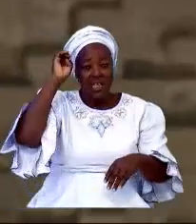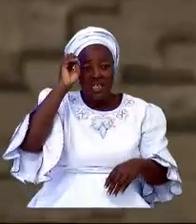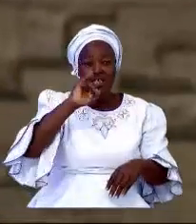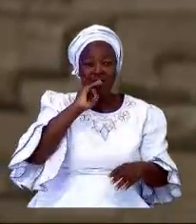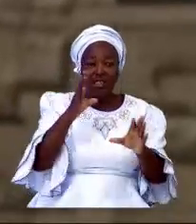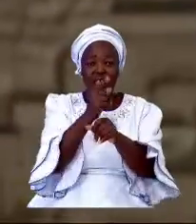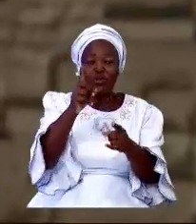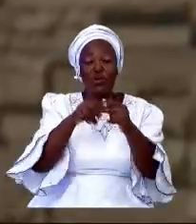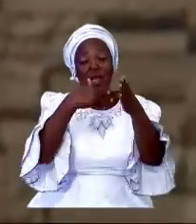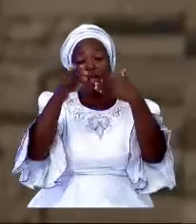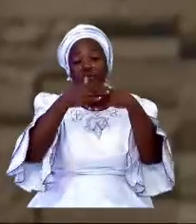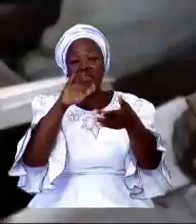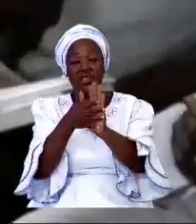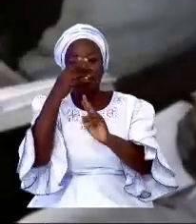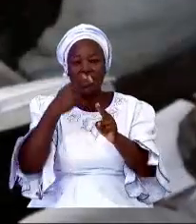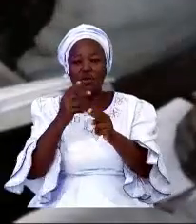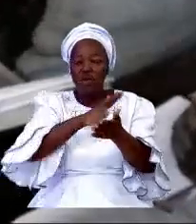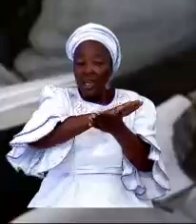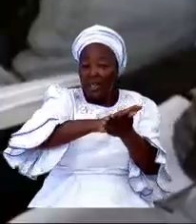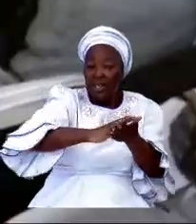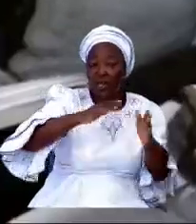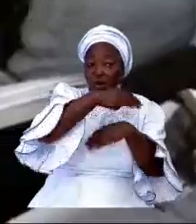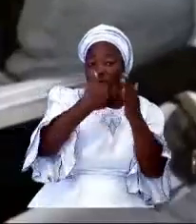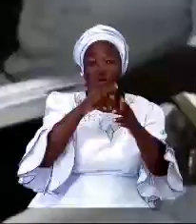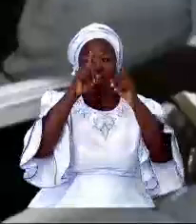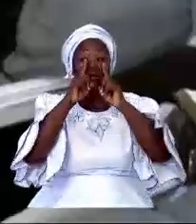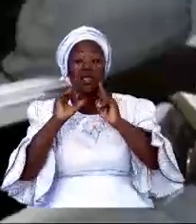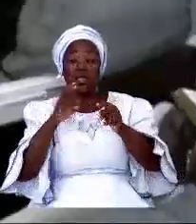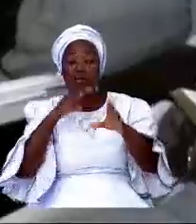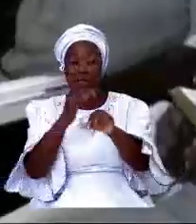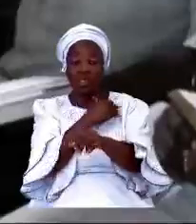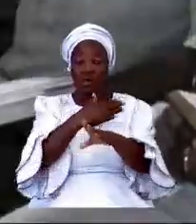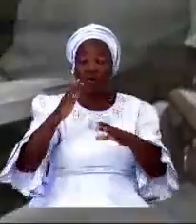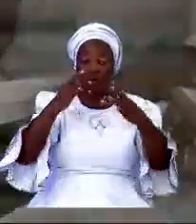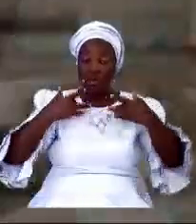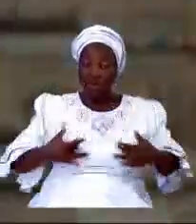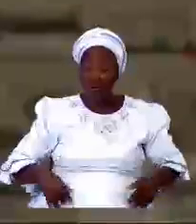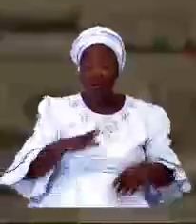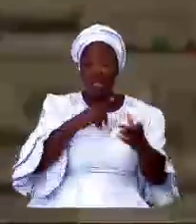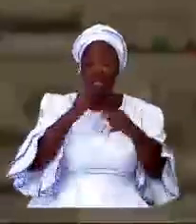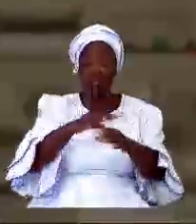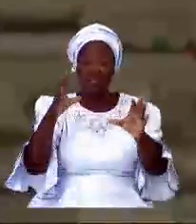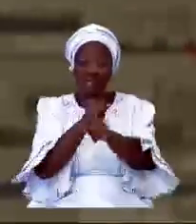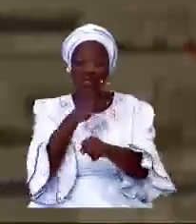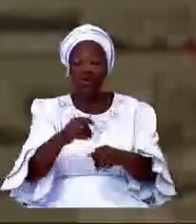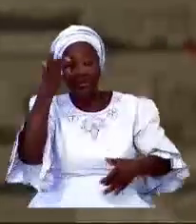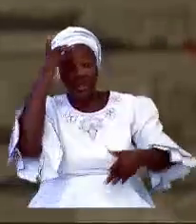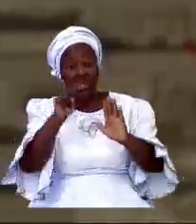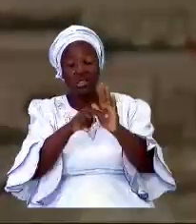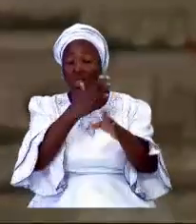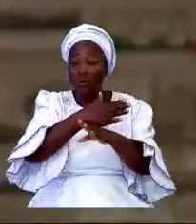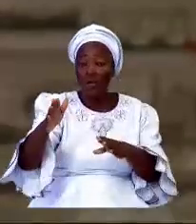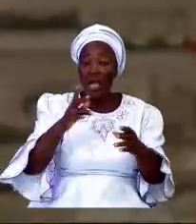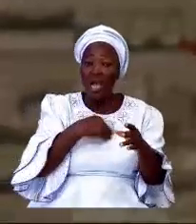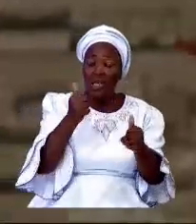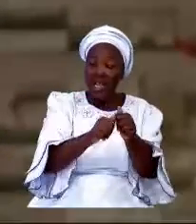is taking you to heaven. I said, it's taking you to heaven. It will wipe away your tears. It will take your